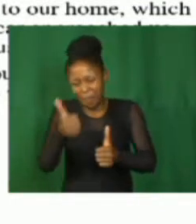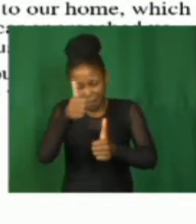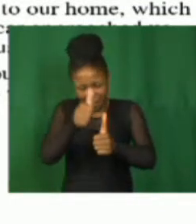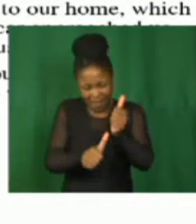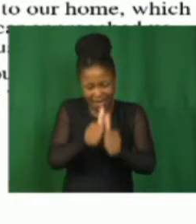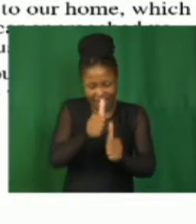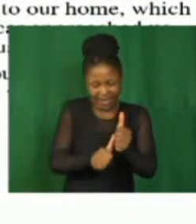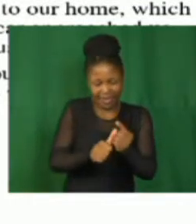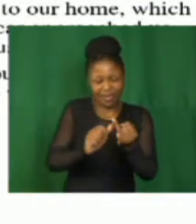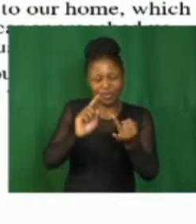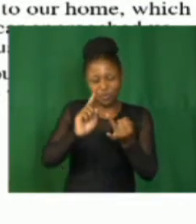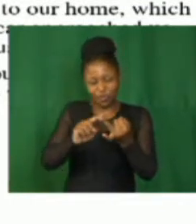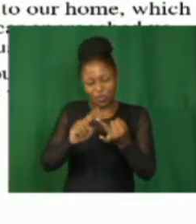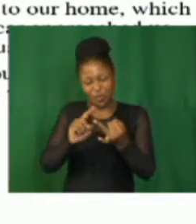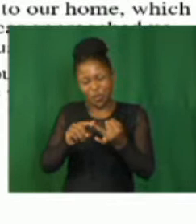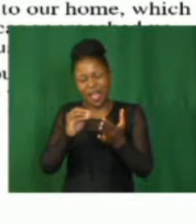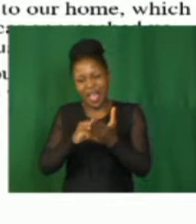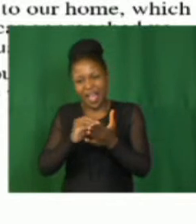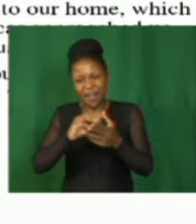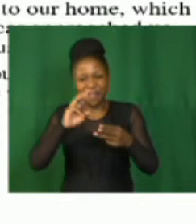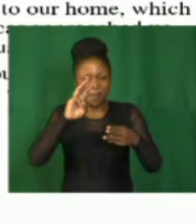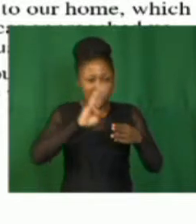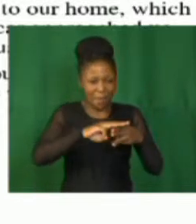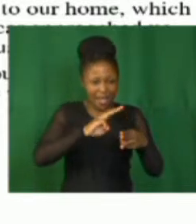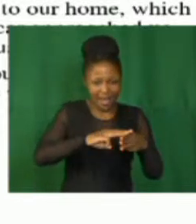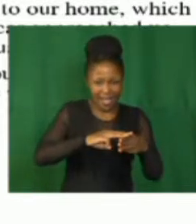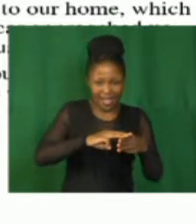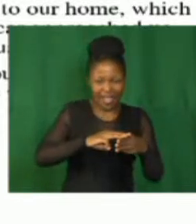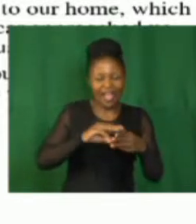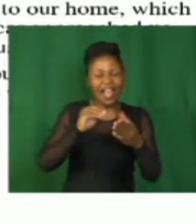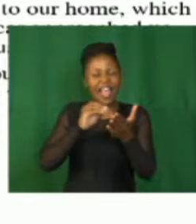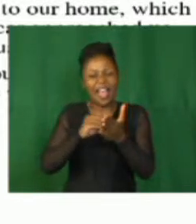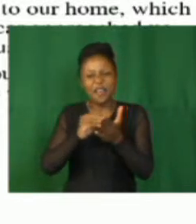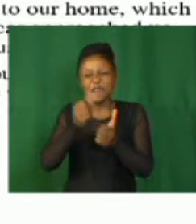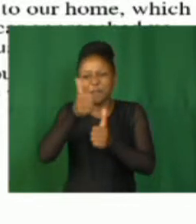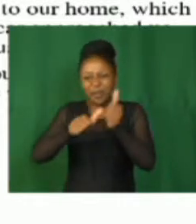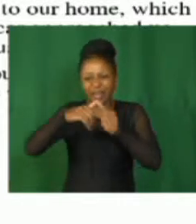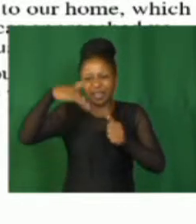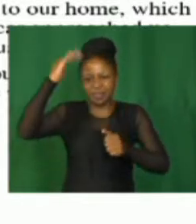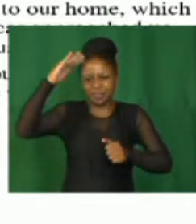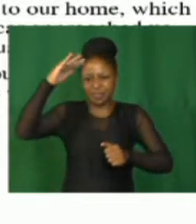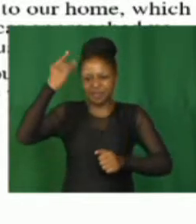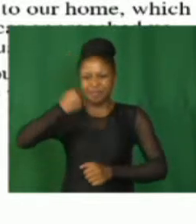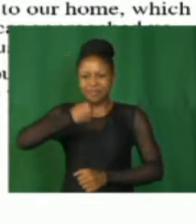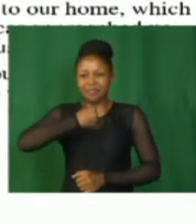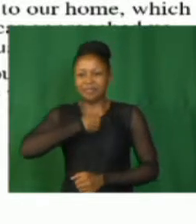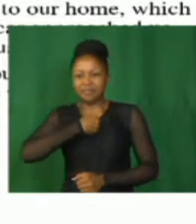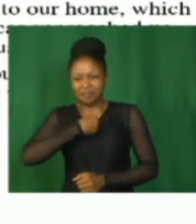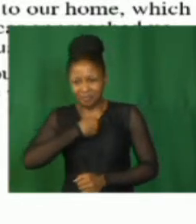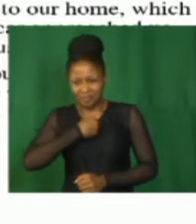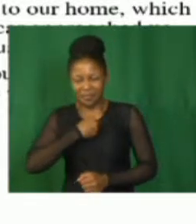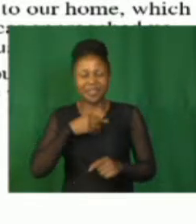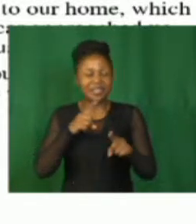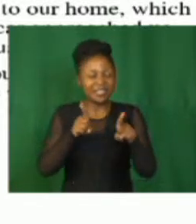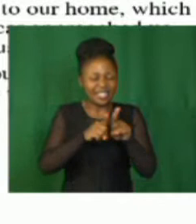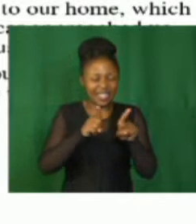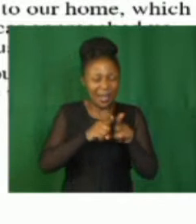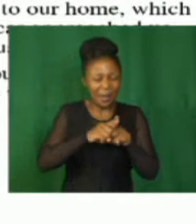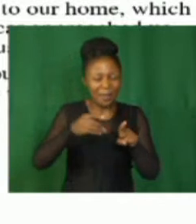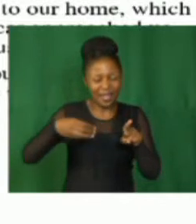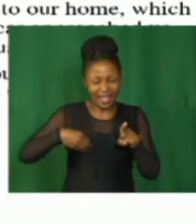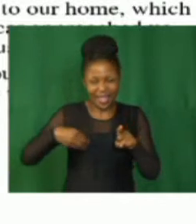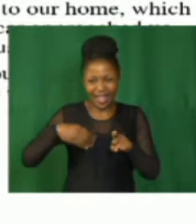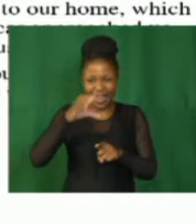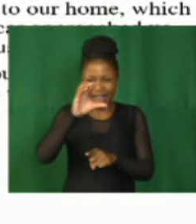is Sitagele's mother and Sitagele herself. Now, what do you think is